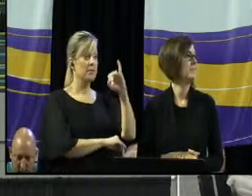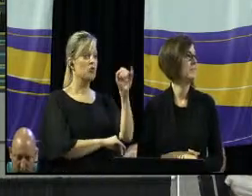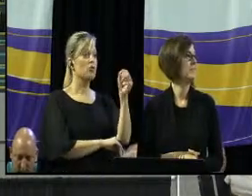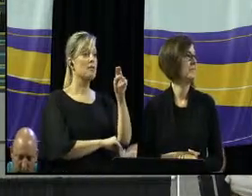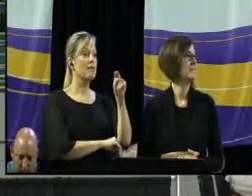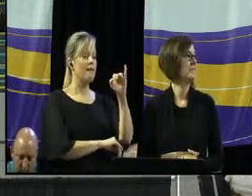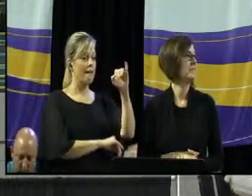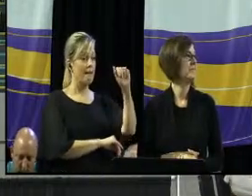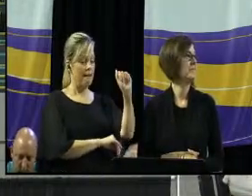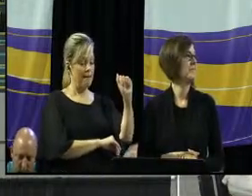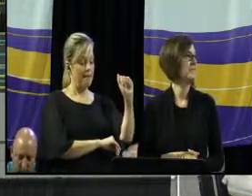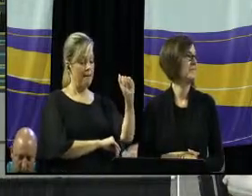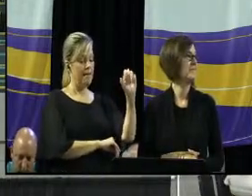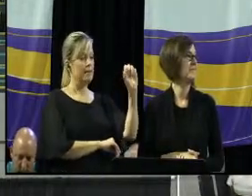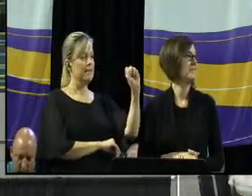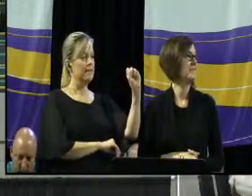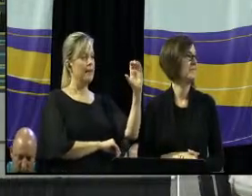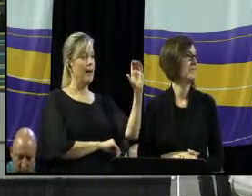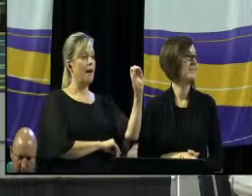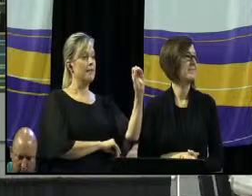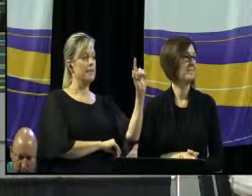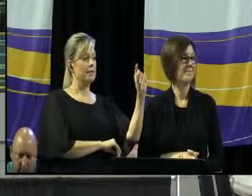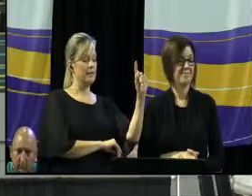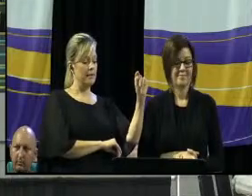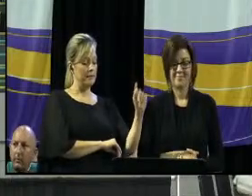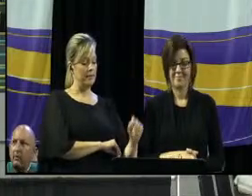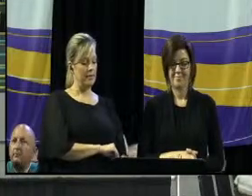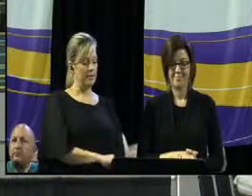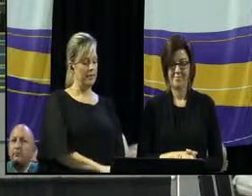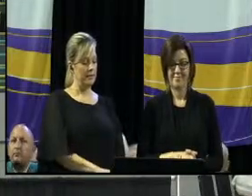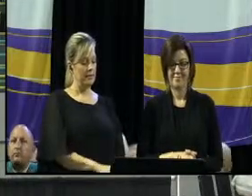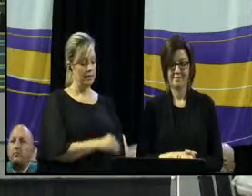Janaya Niaja Scott.